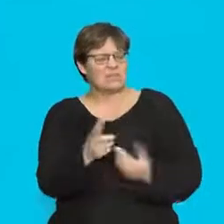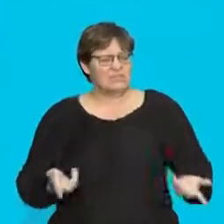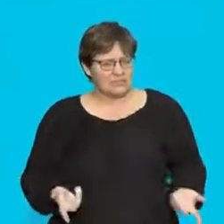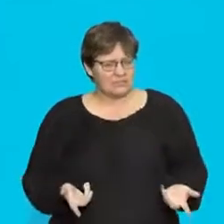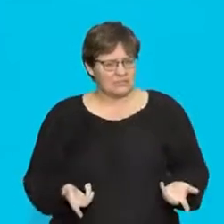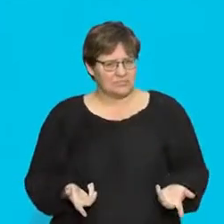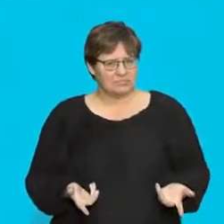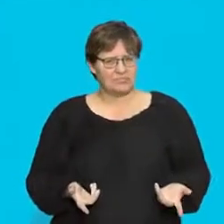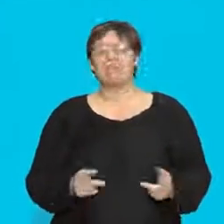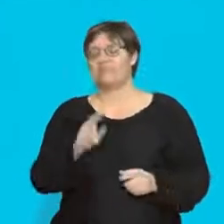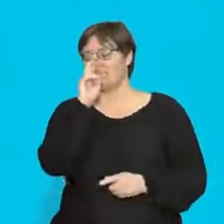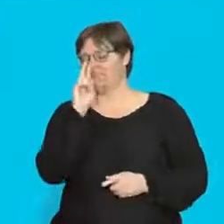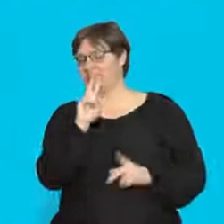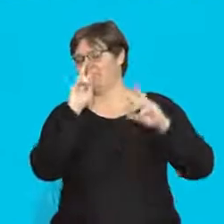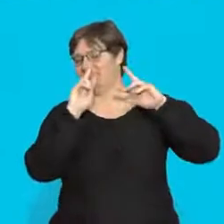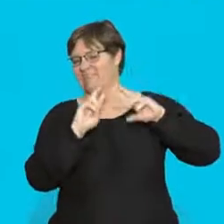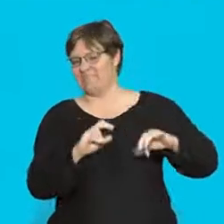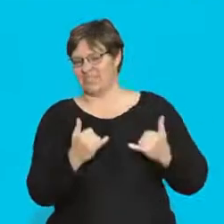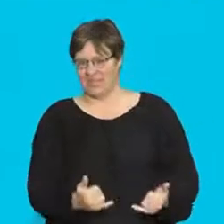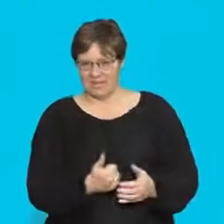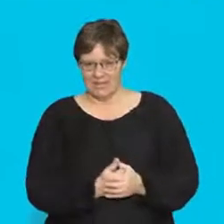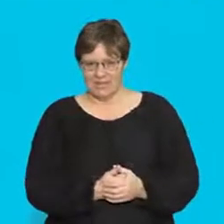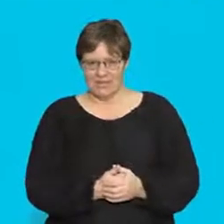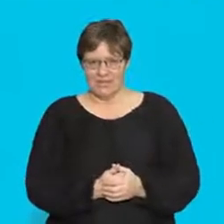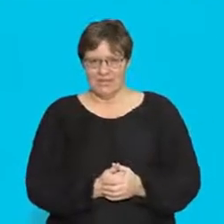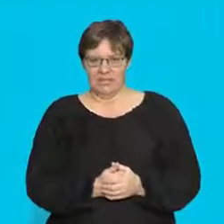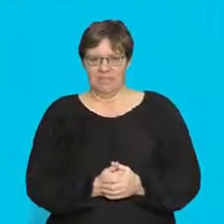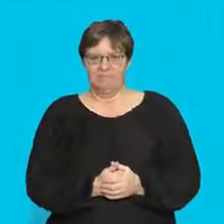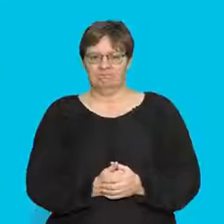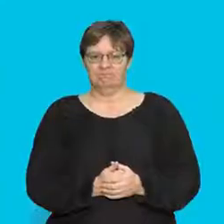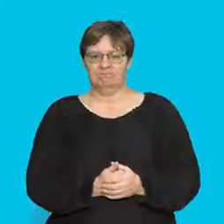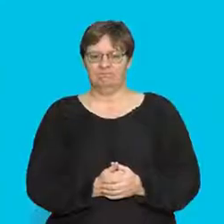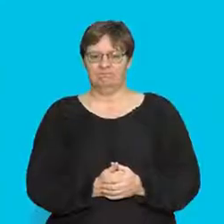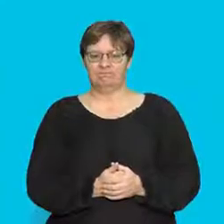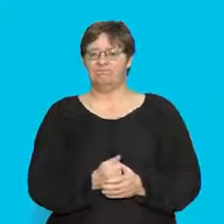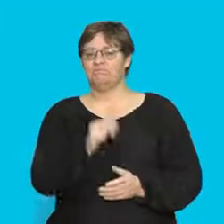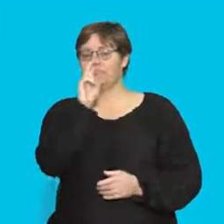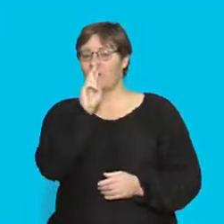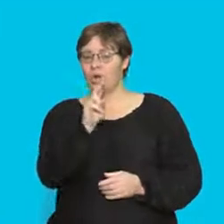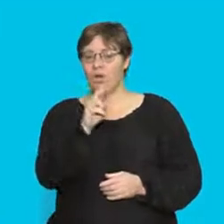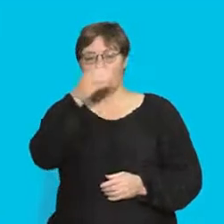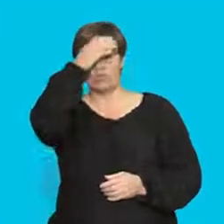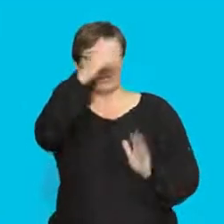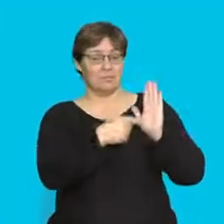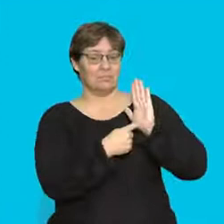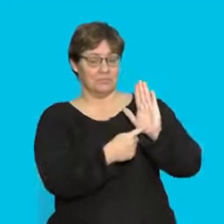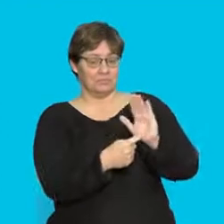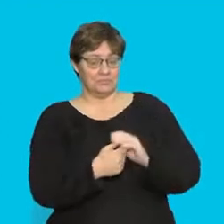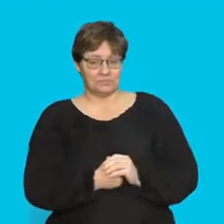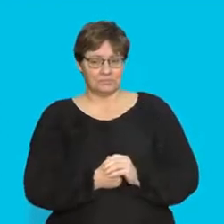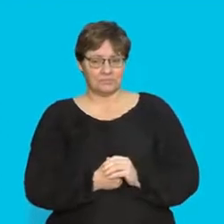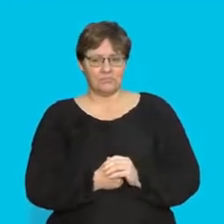interactions? And that is what we're going to be looking at in this lesson. So let's have a look at our concept